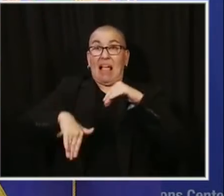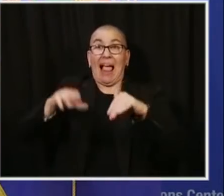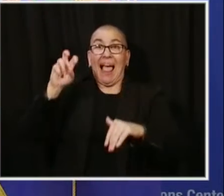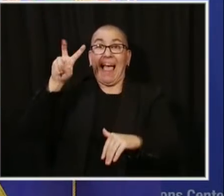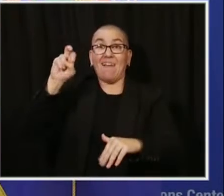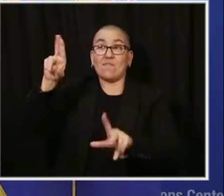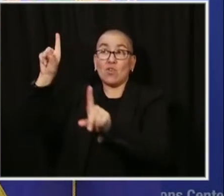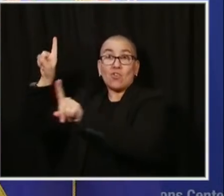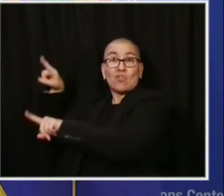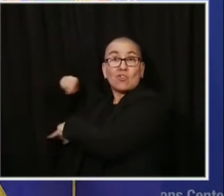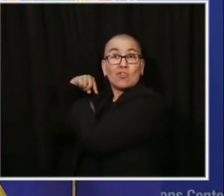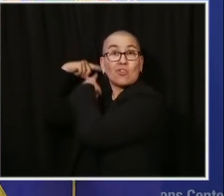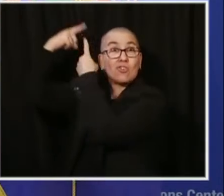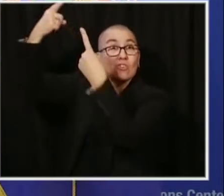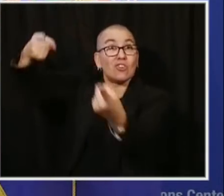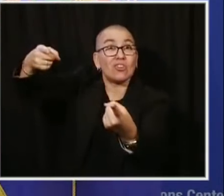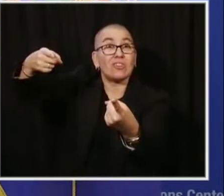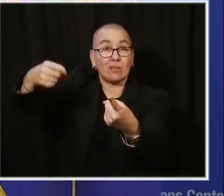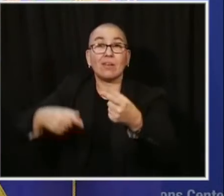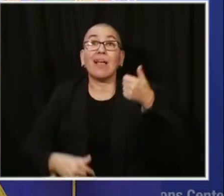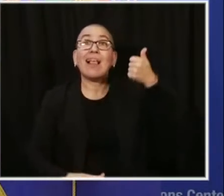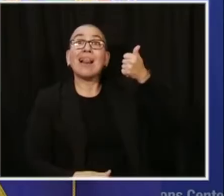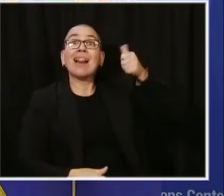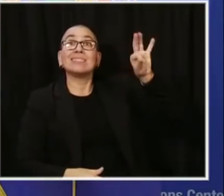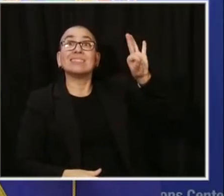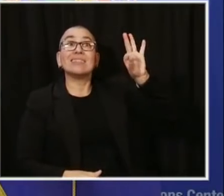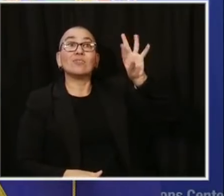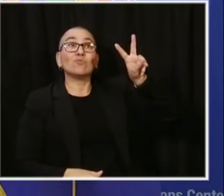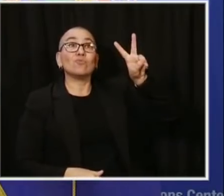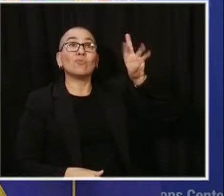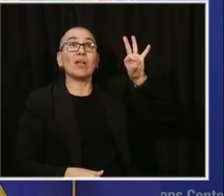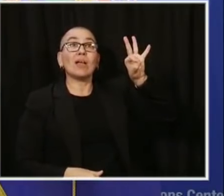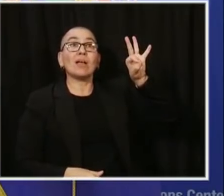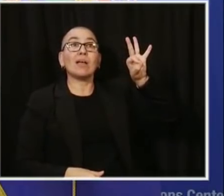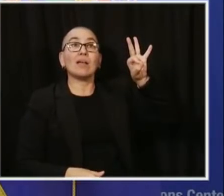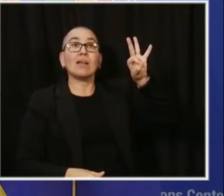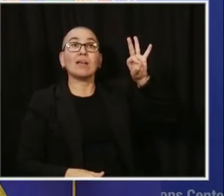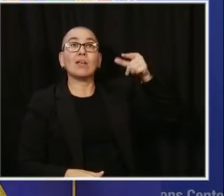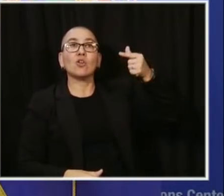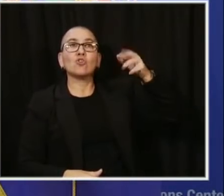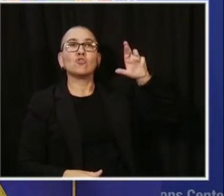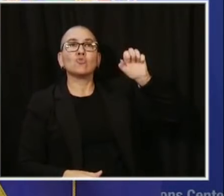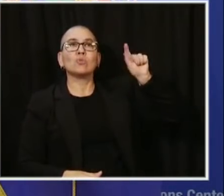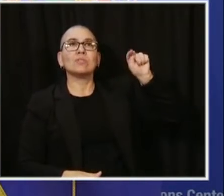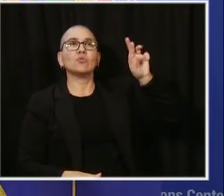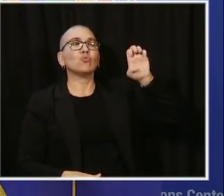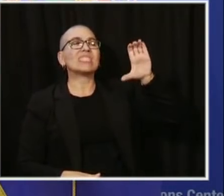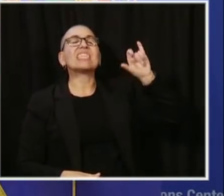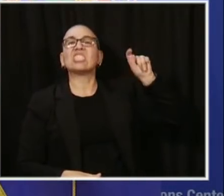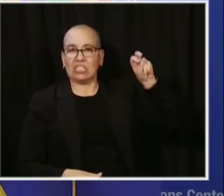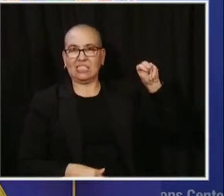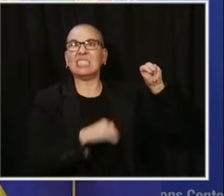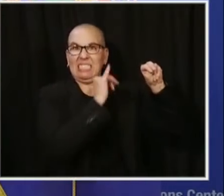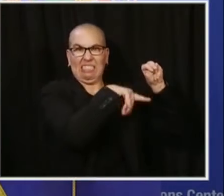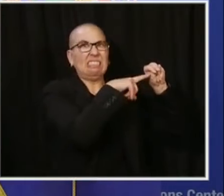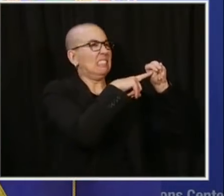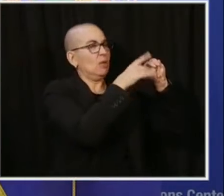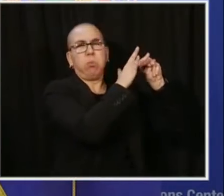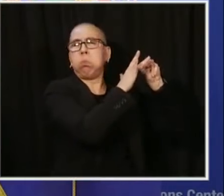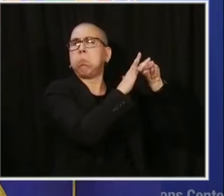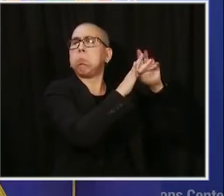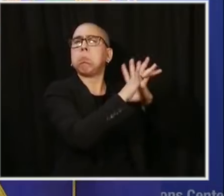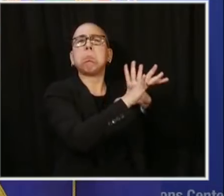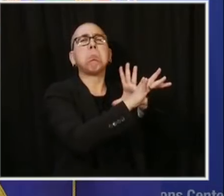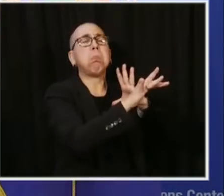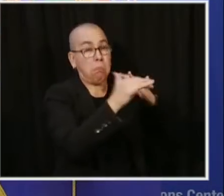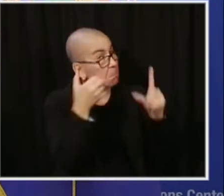Great Recession. But in recent months, things have turned around. We've gained about half of those jobs back. Job growth is on the rise. It's not as